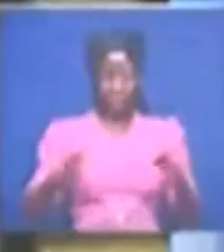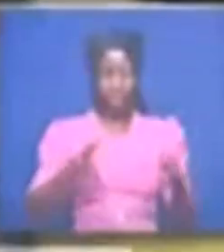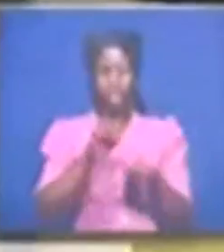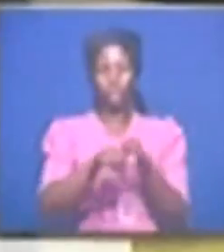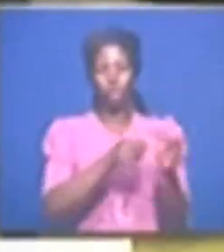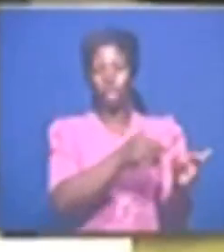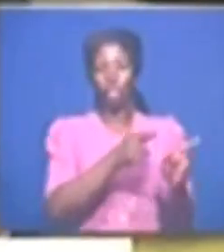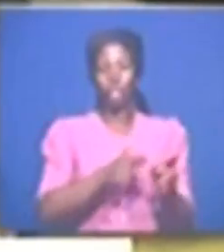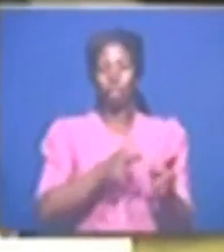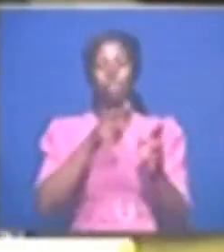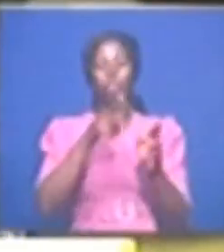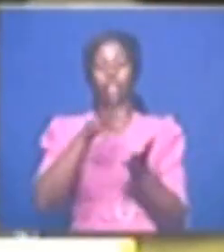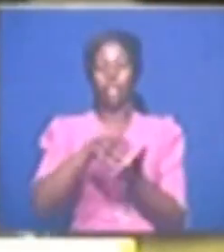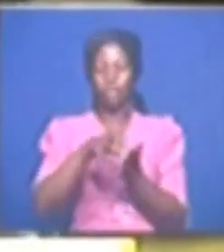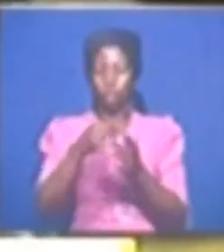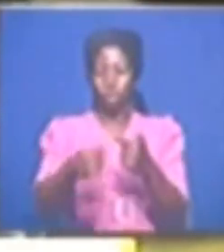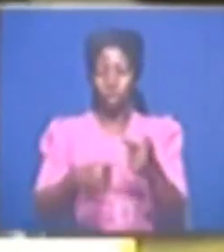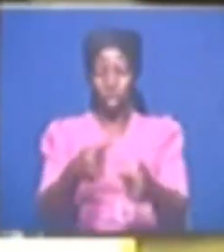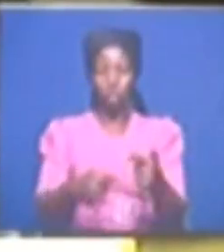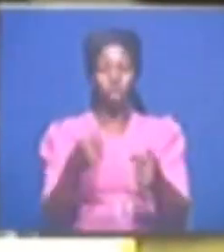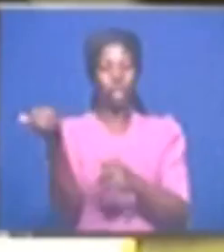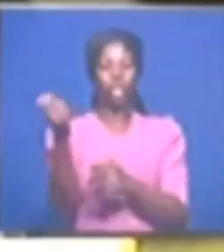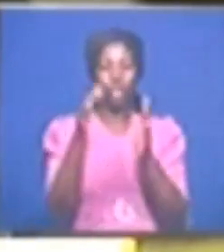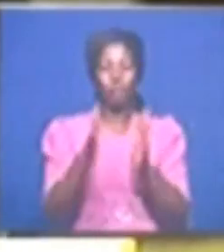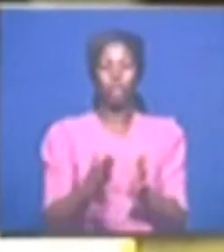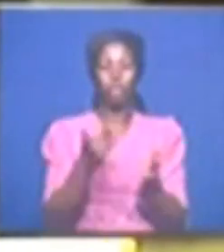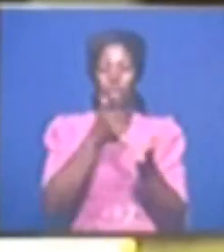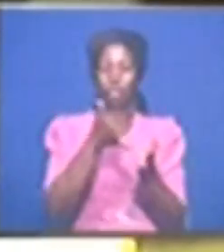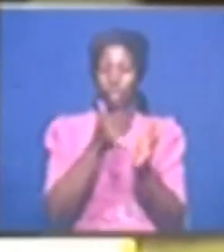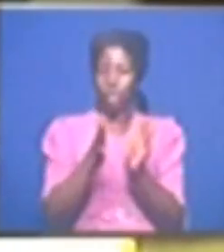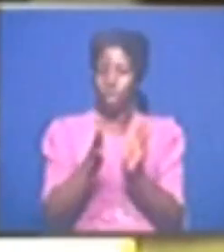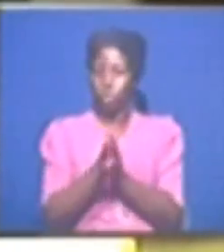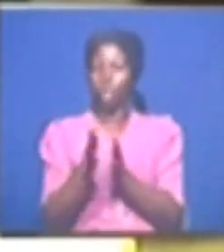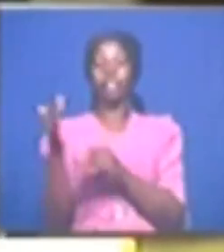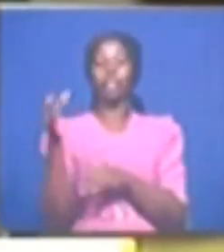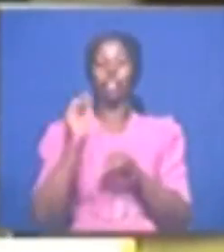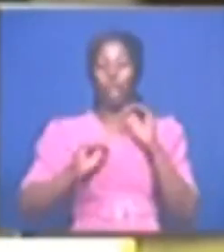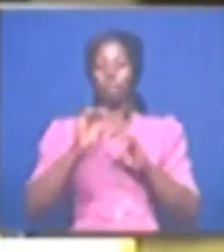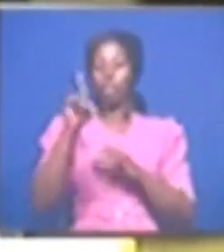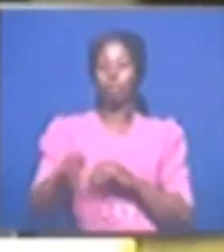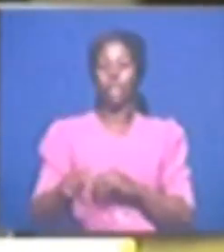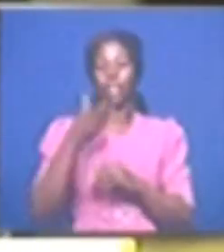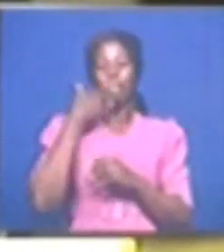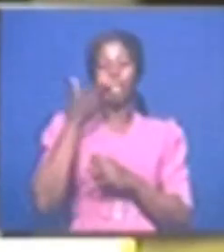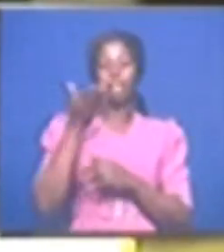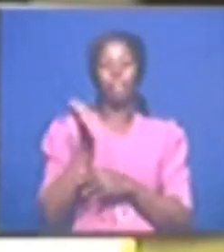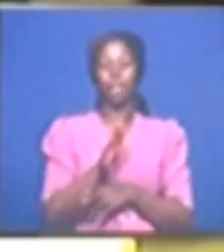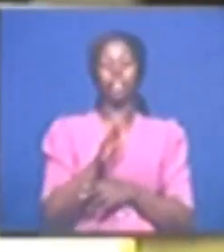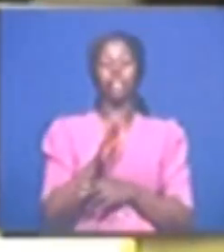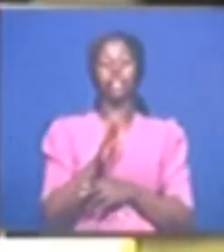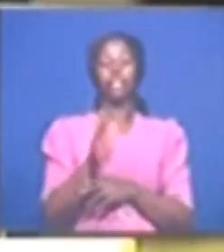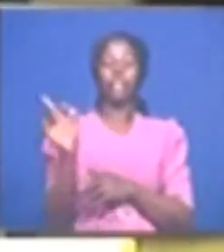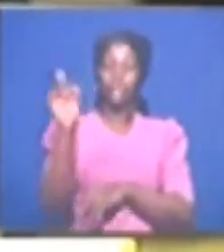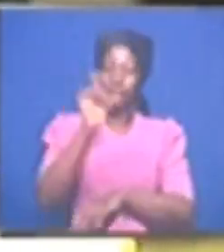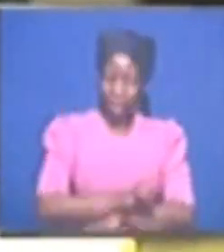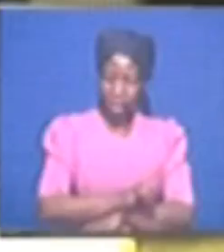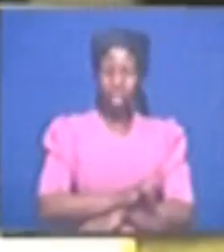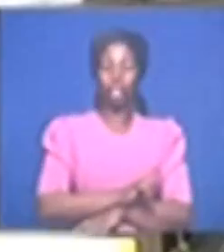Anybody involved in any way with a scam must answer. And the day of reckoning is certainly